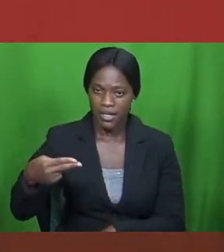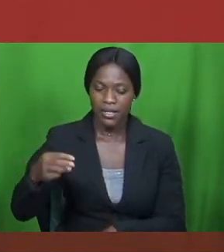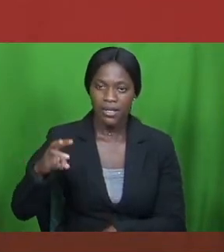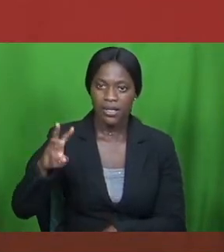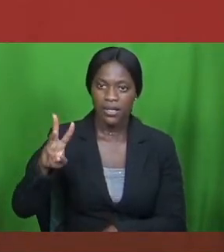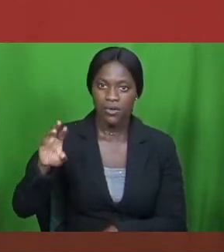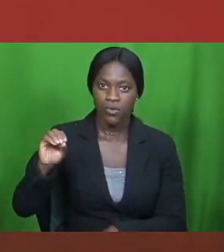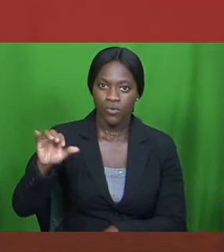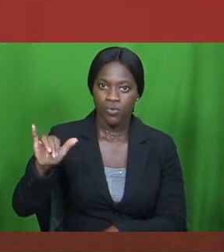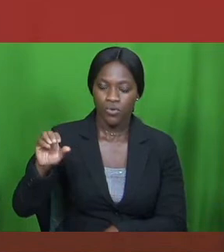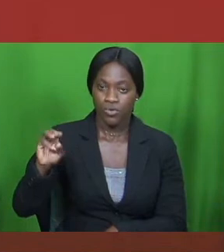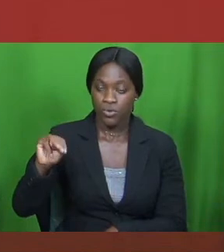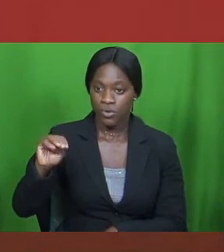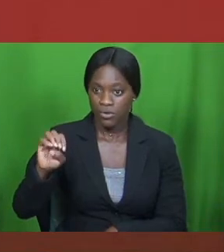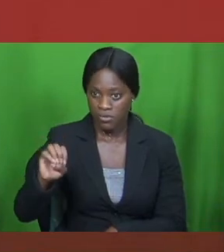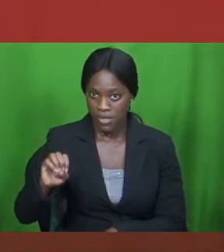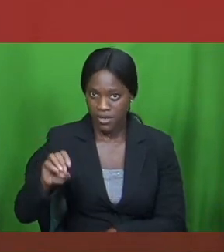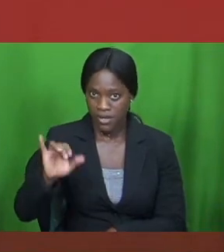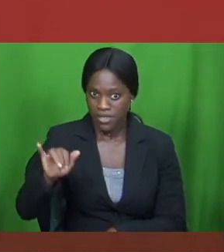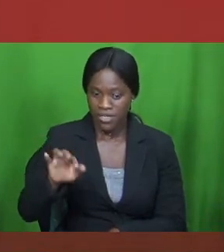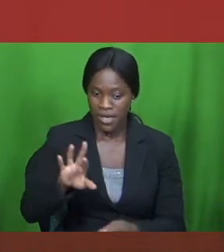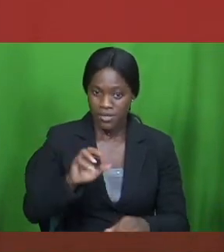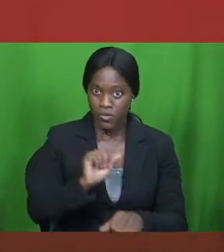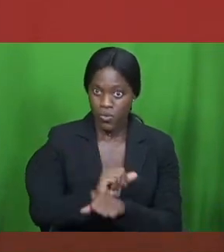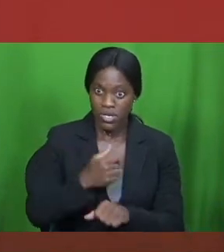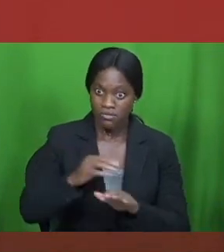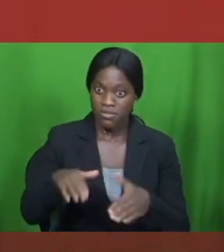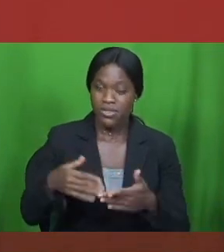These are stalwarts you inherited,